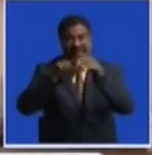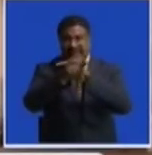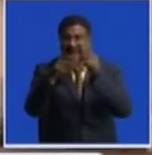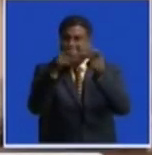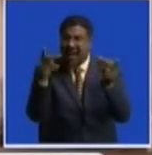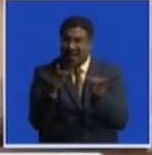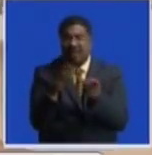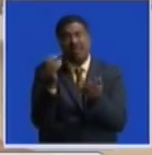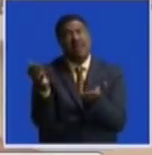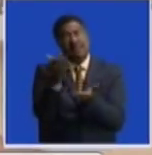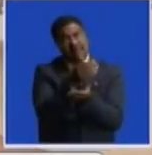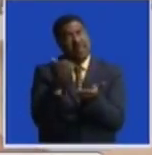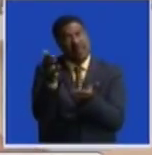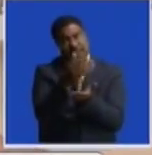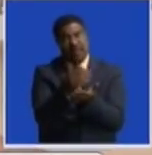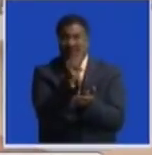in accordance